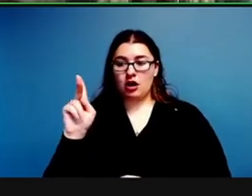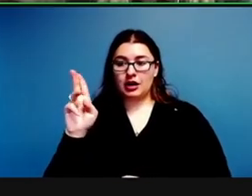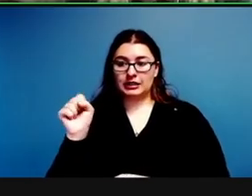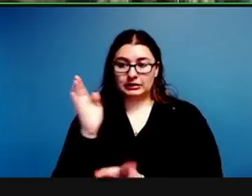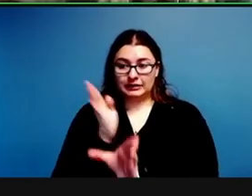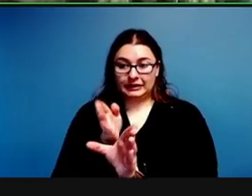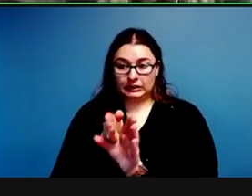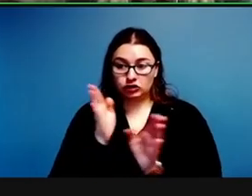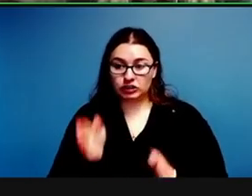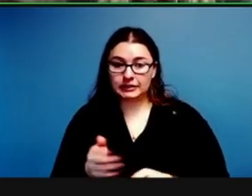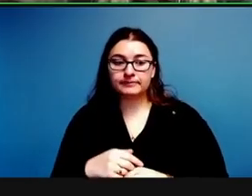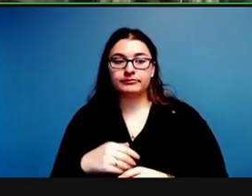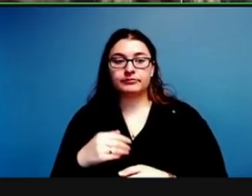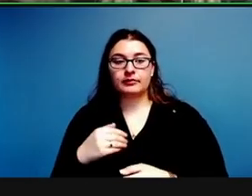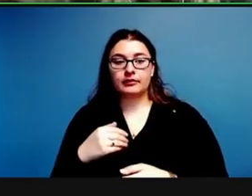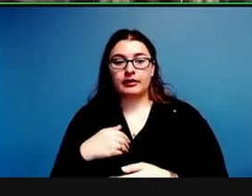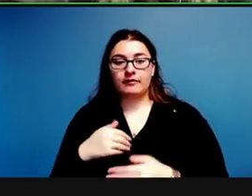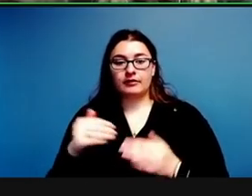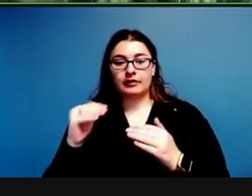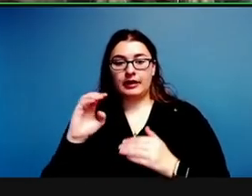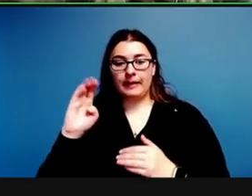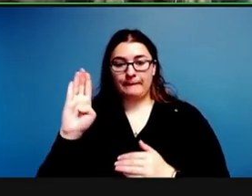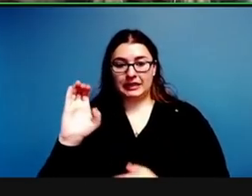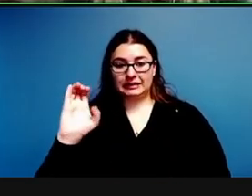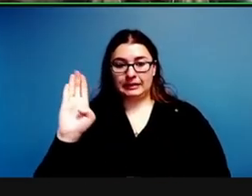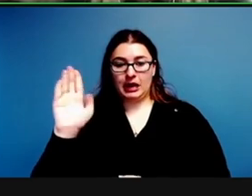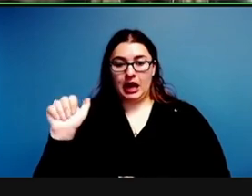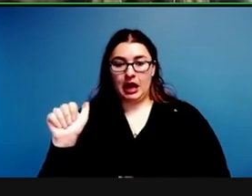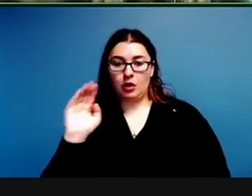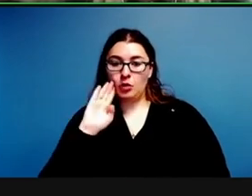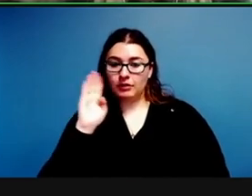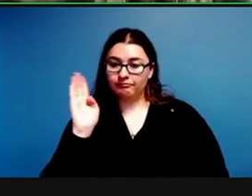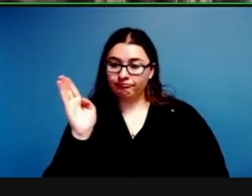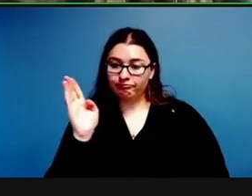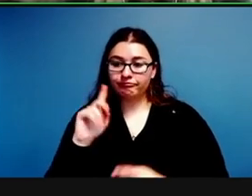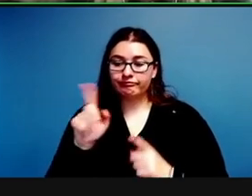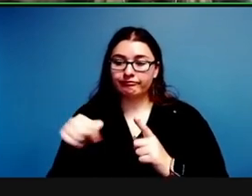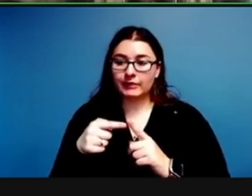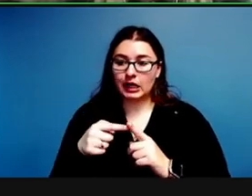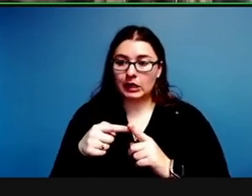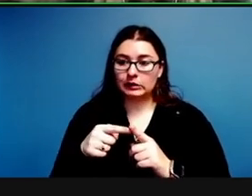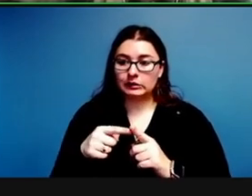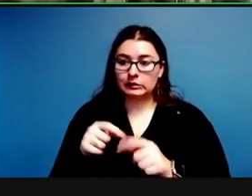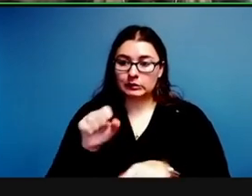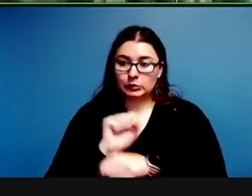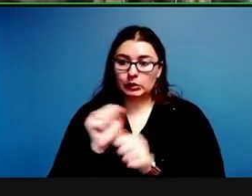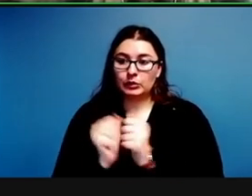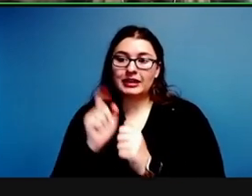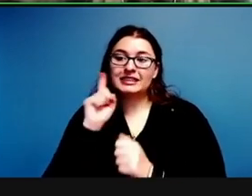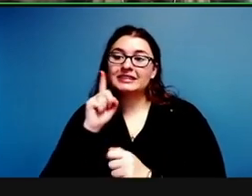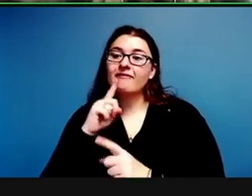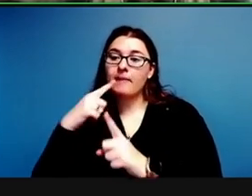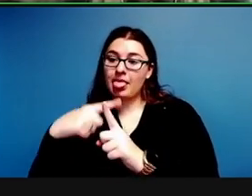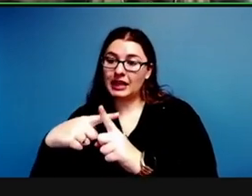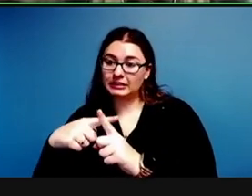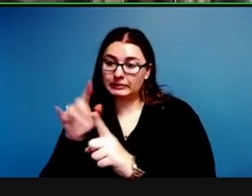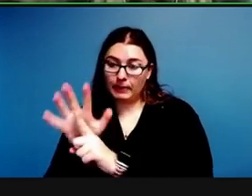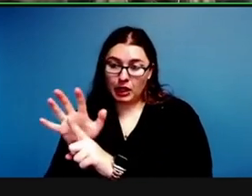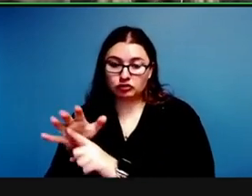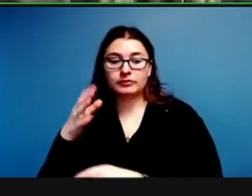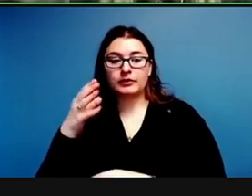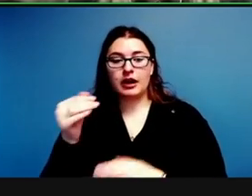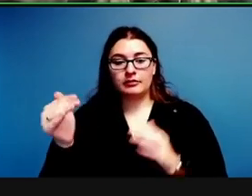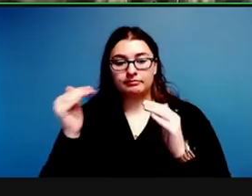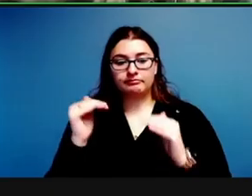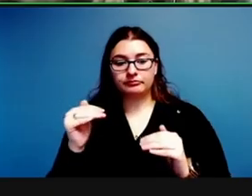psychologist. We have a BCBA who will be speaking about working with the Deaf Plus population. And then